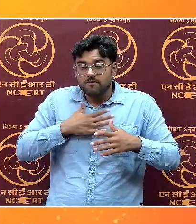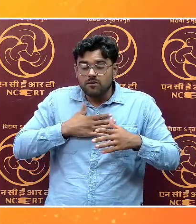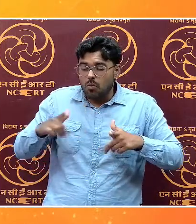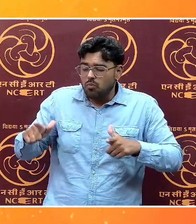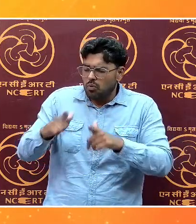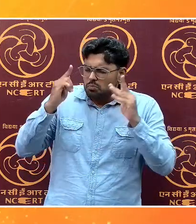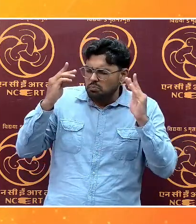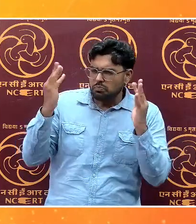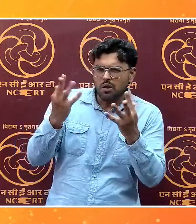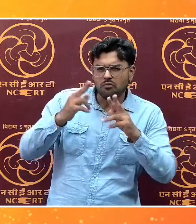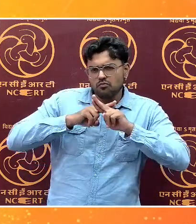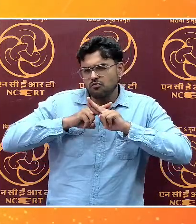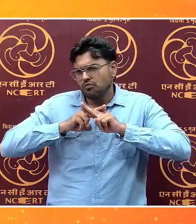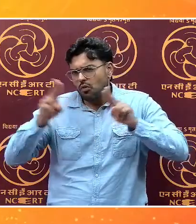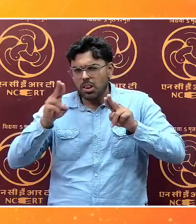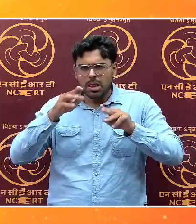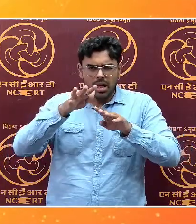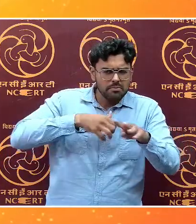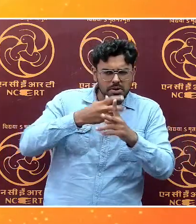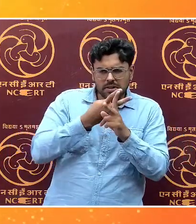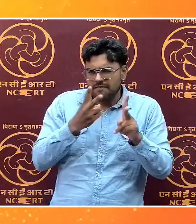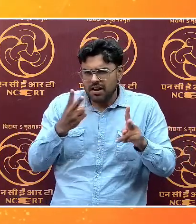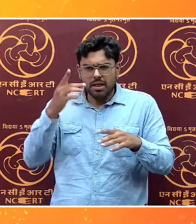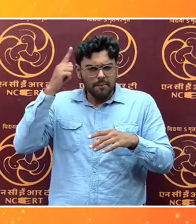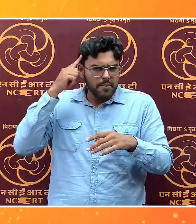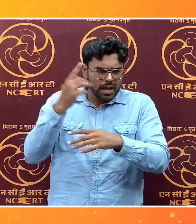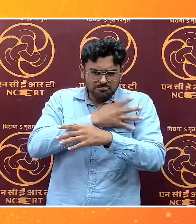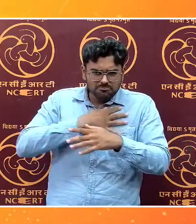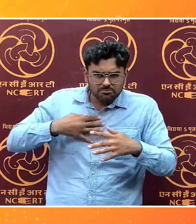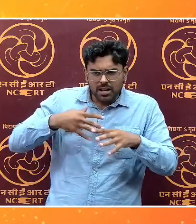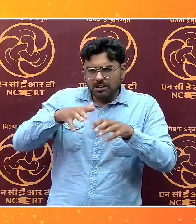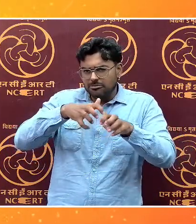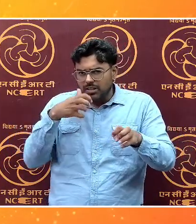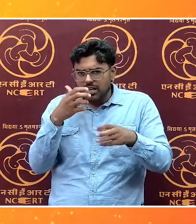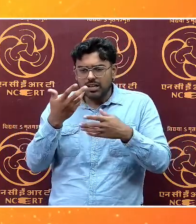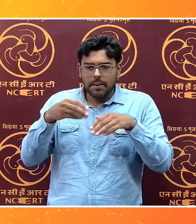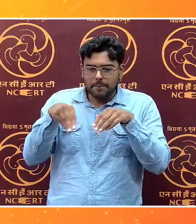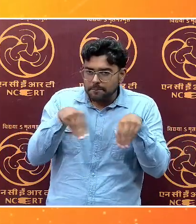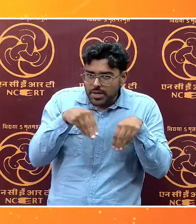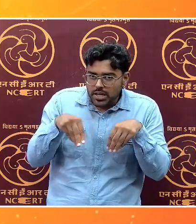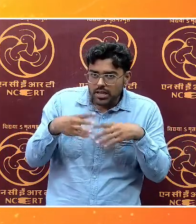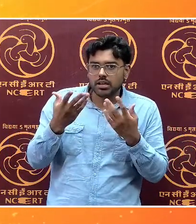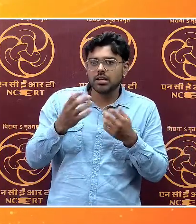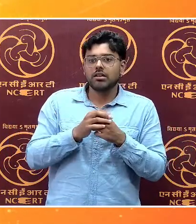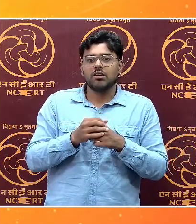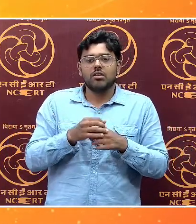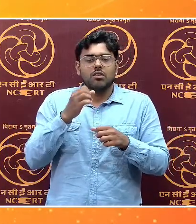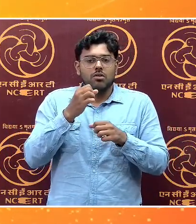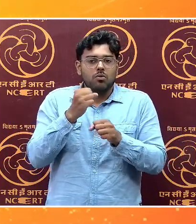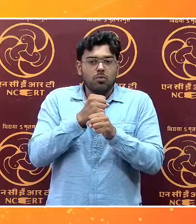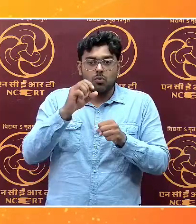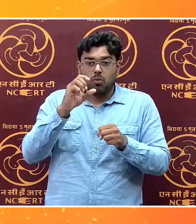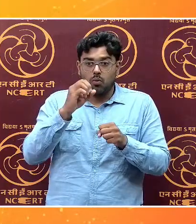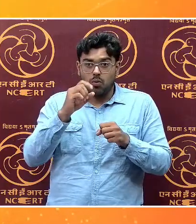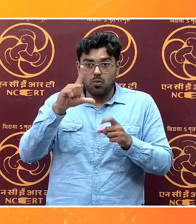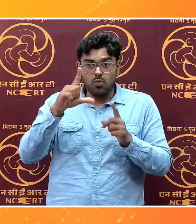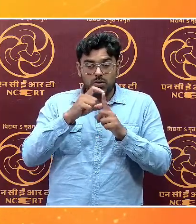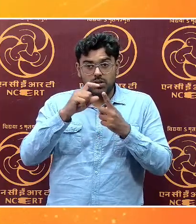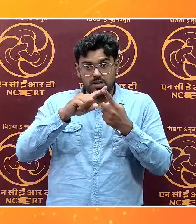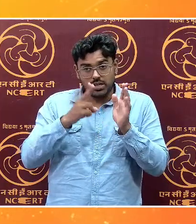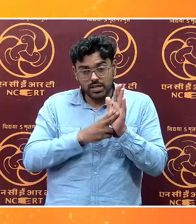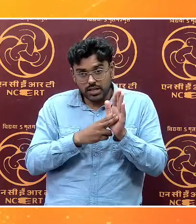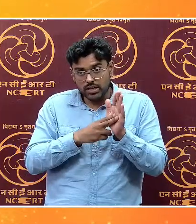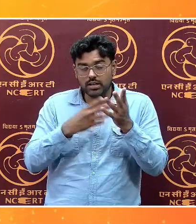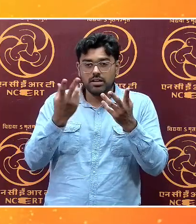of wildlife, including the tiger, barking deer, the Indian golden gecko, and the famed